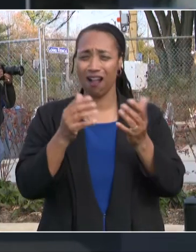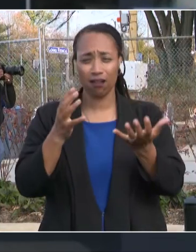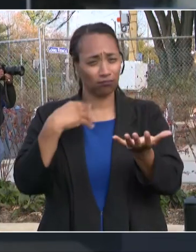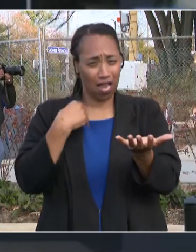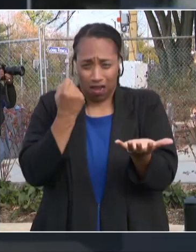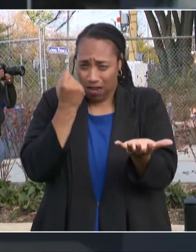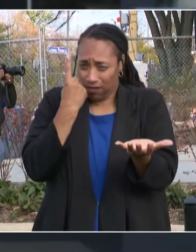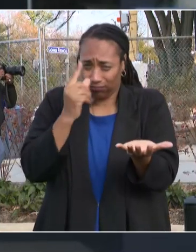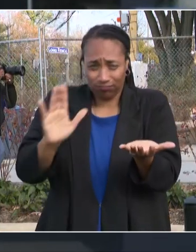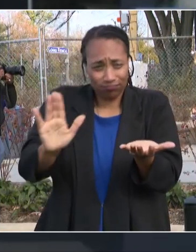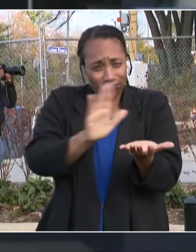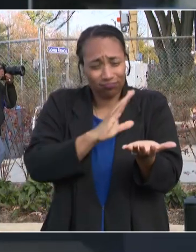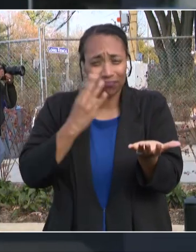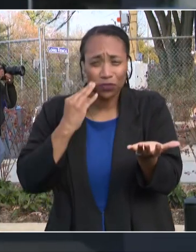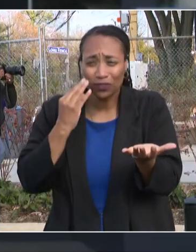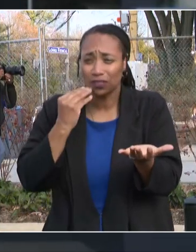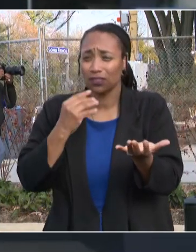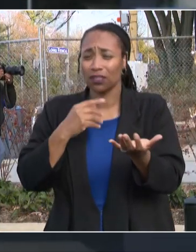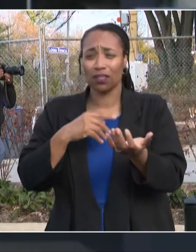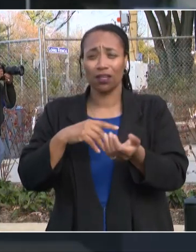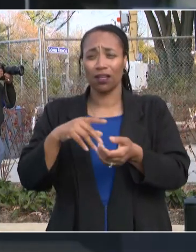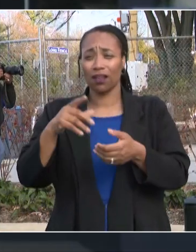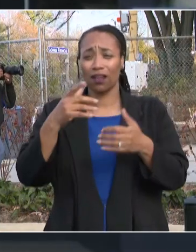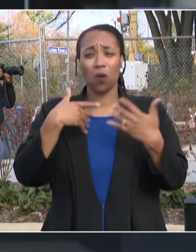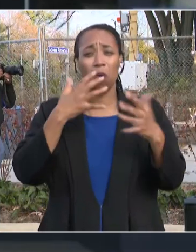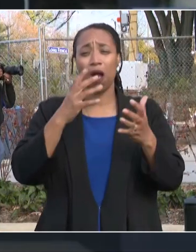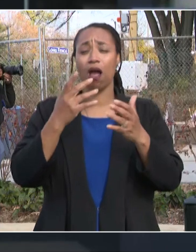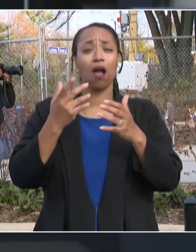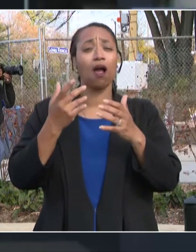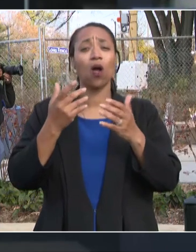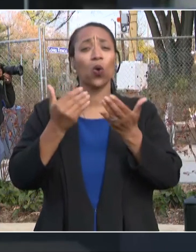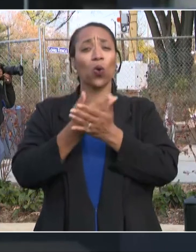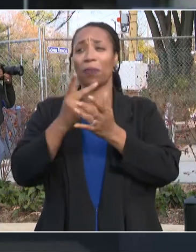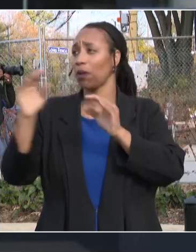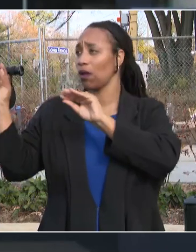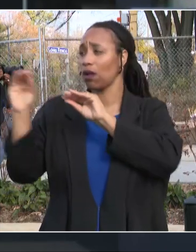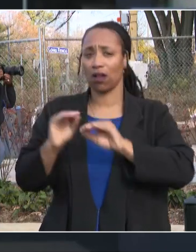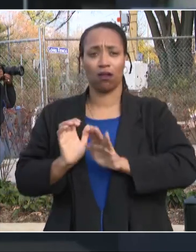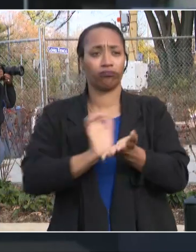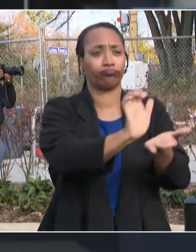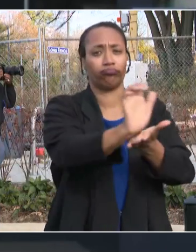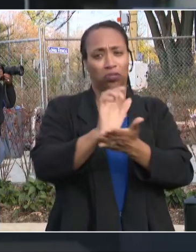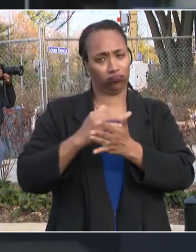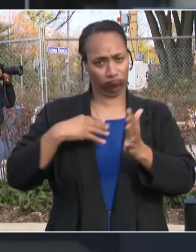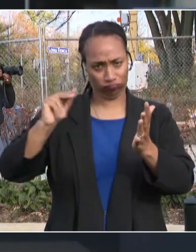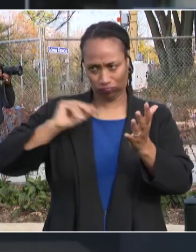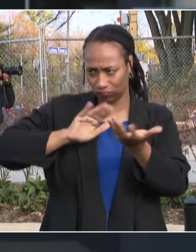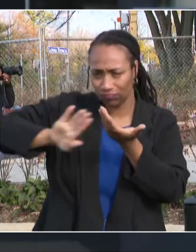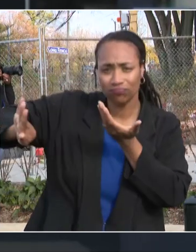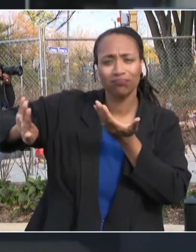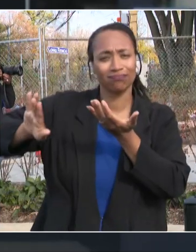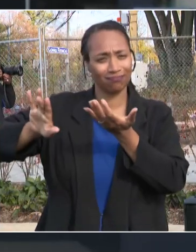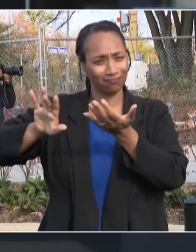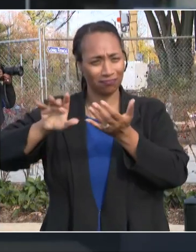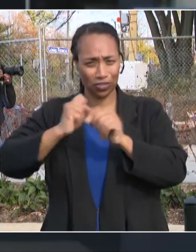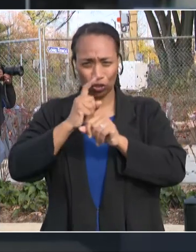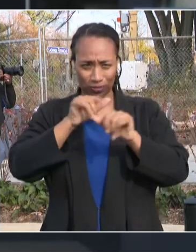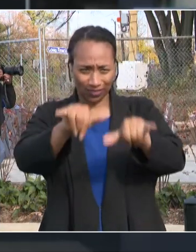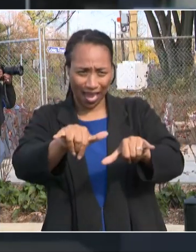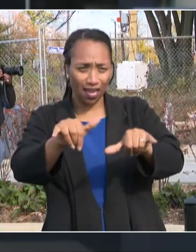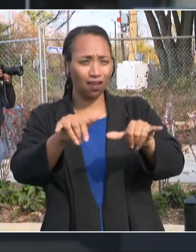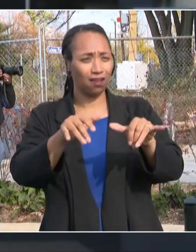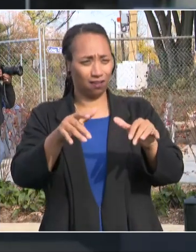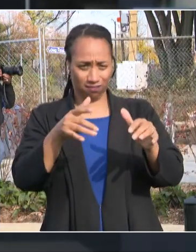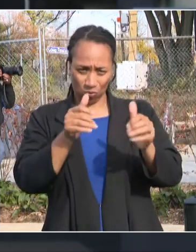call home. So as I've said many times before, stay with me. Our promise to deliver a catalytic